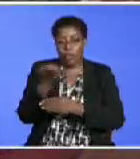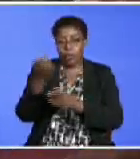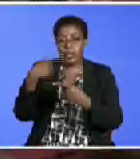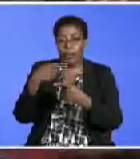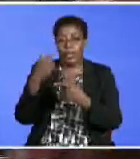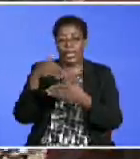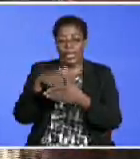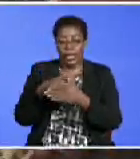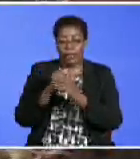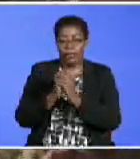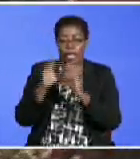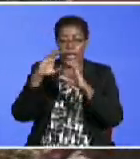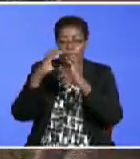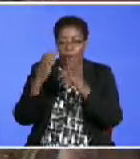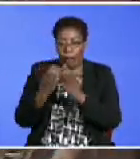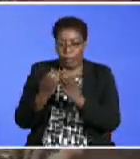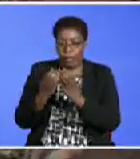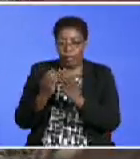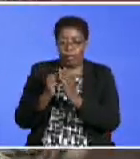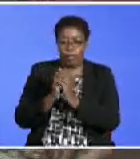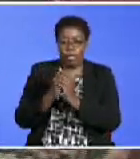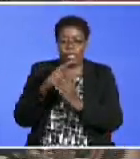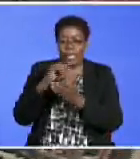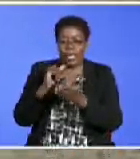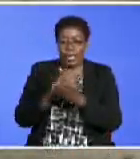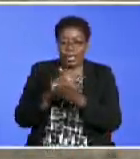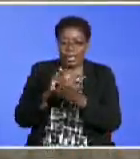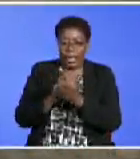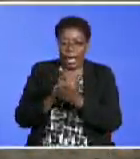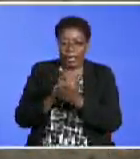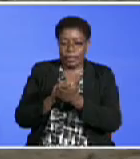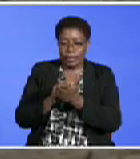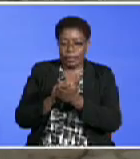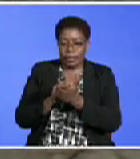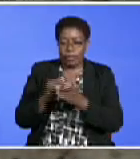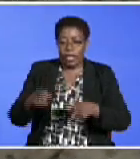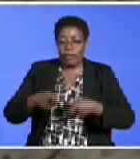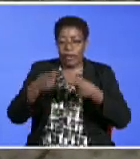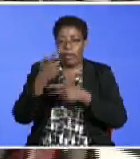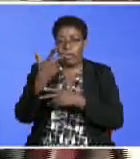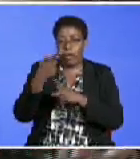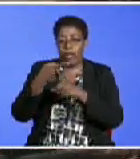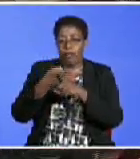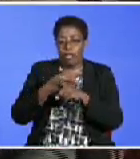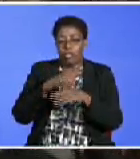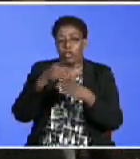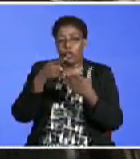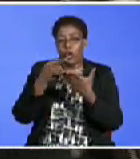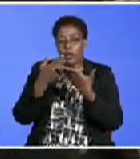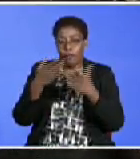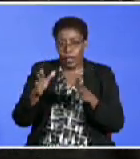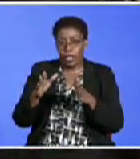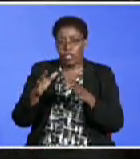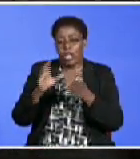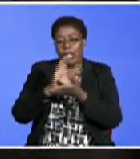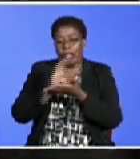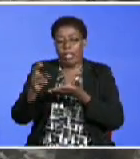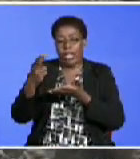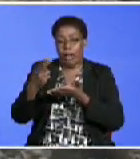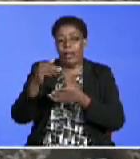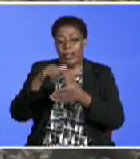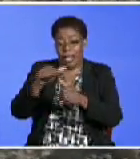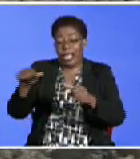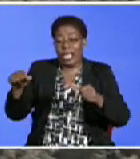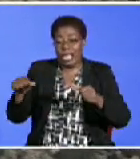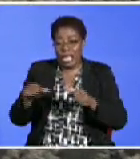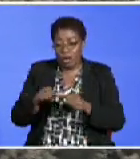in. Companies awarded contracts to clear debris in Abaco were given 3 months to complete the work in their designated areas. Despite the